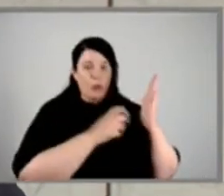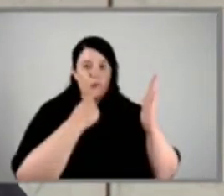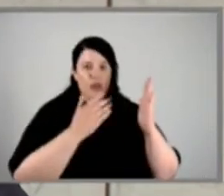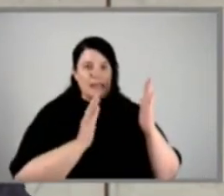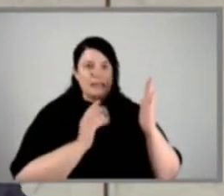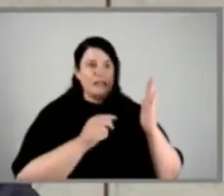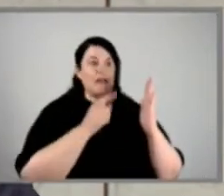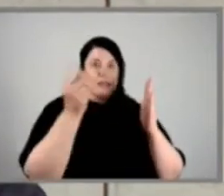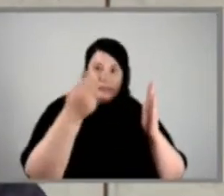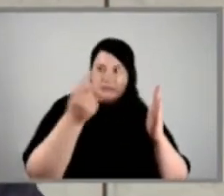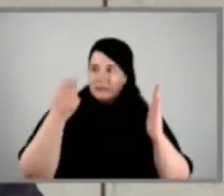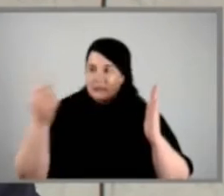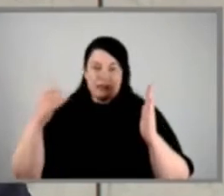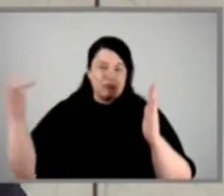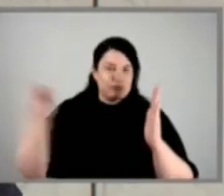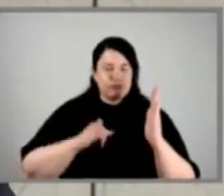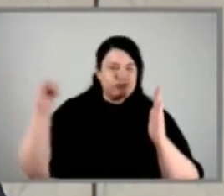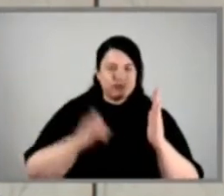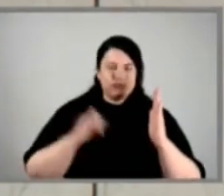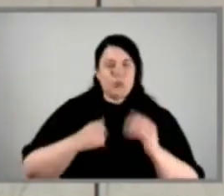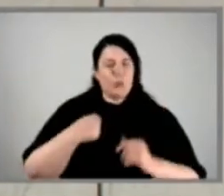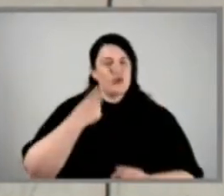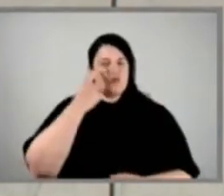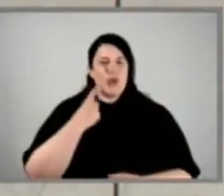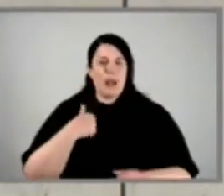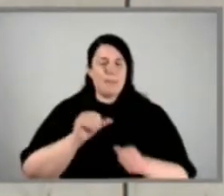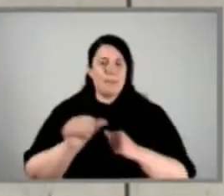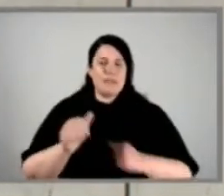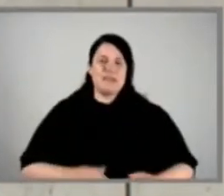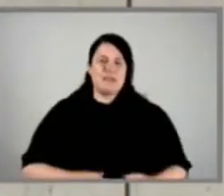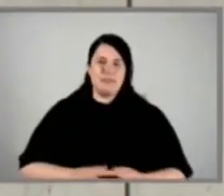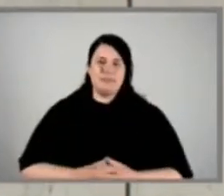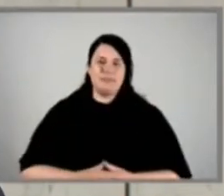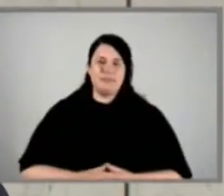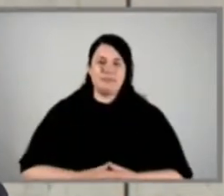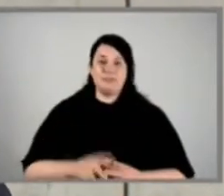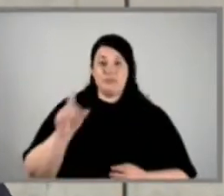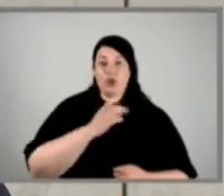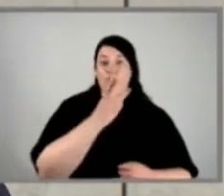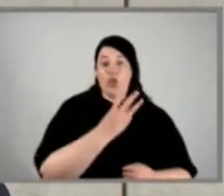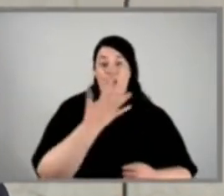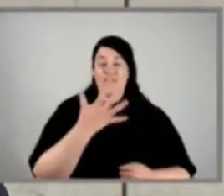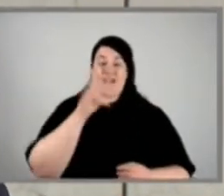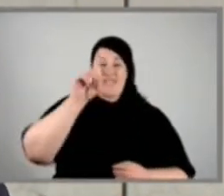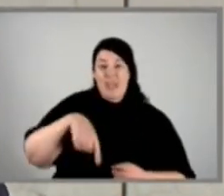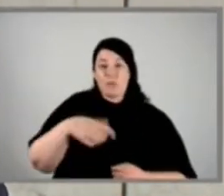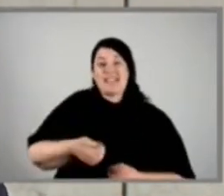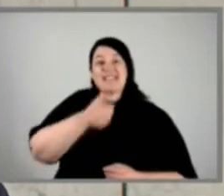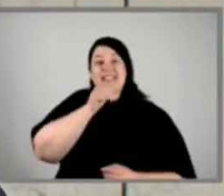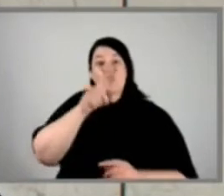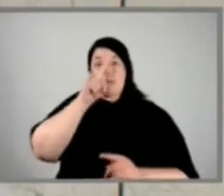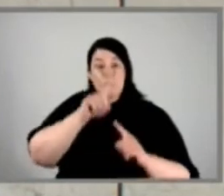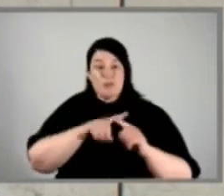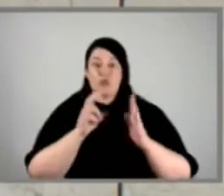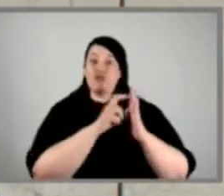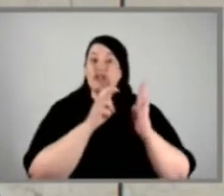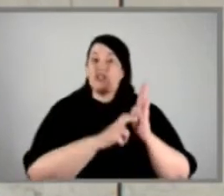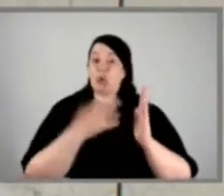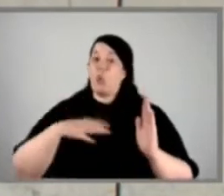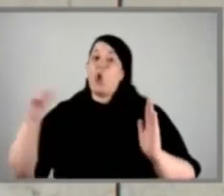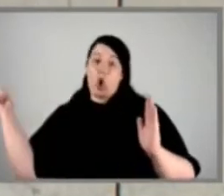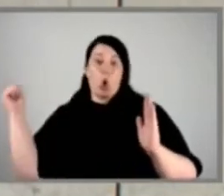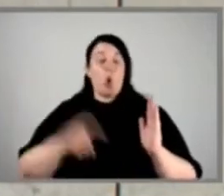I can tell you, the figure I have here is that there's some 35,600 still registered abroad who've indicated an